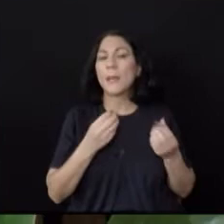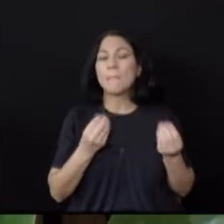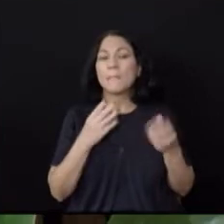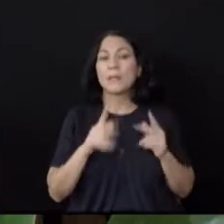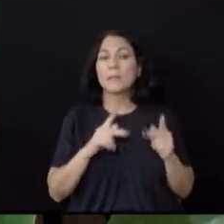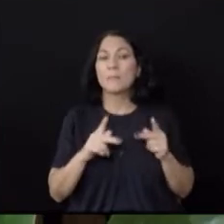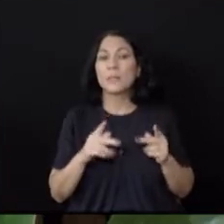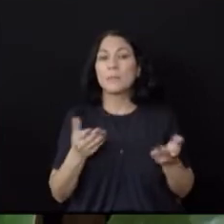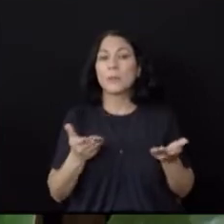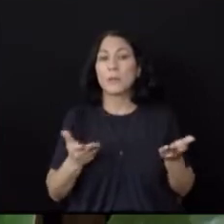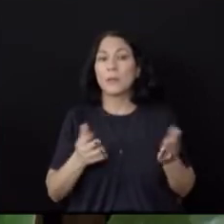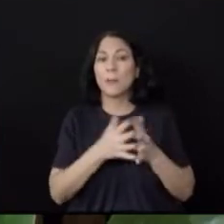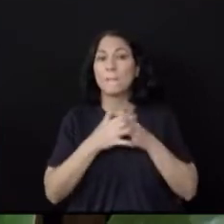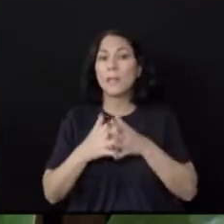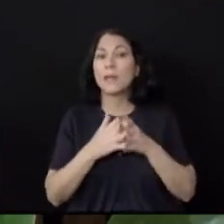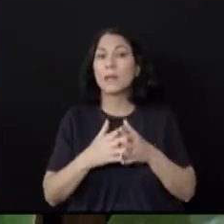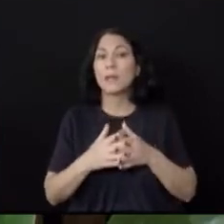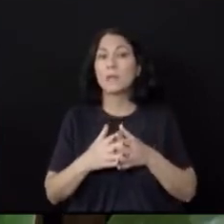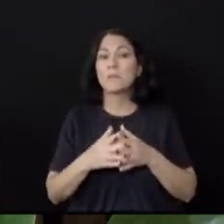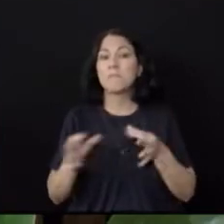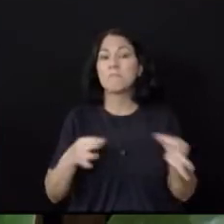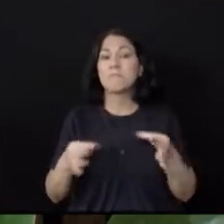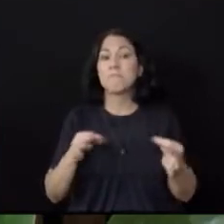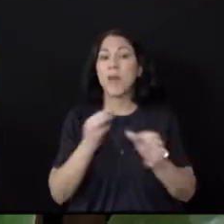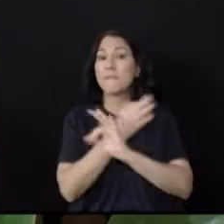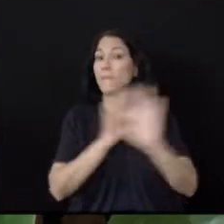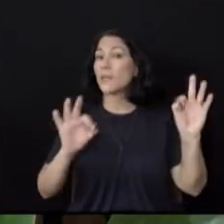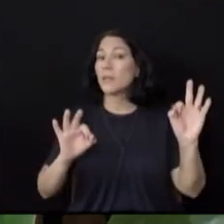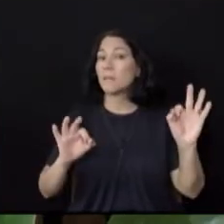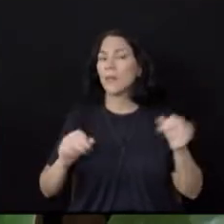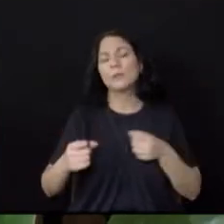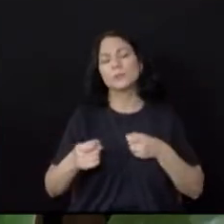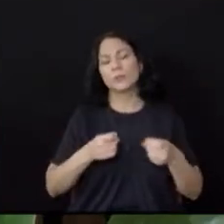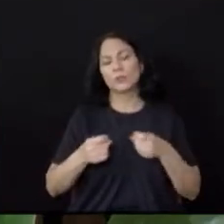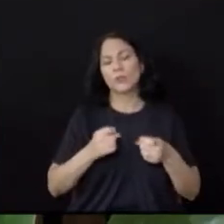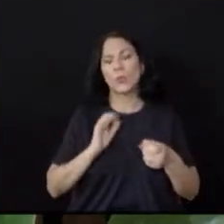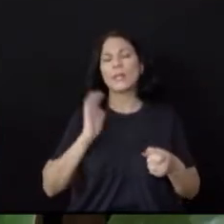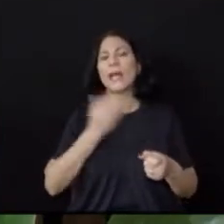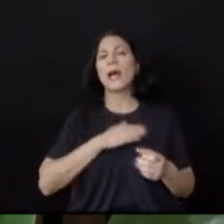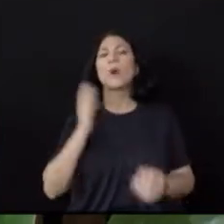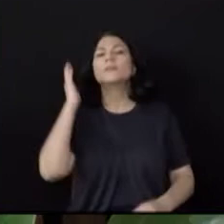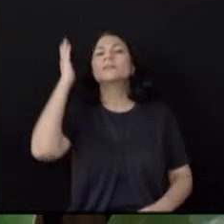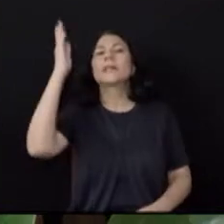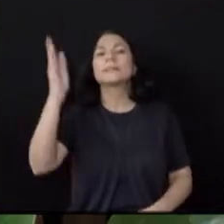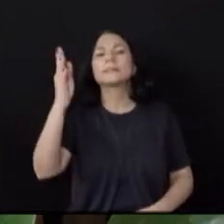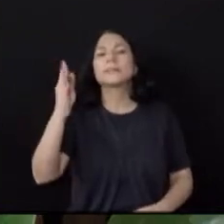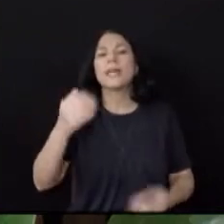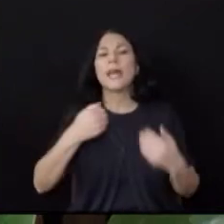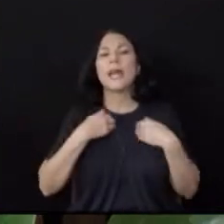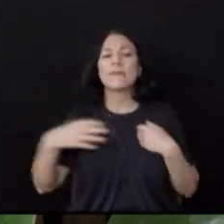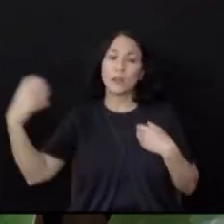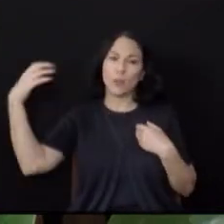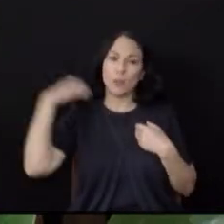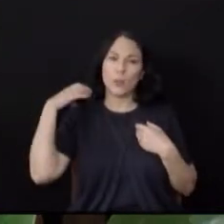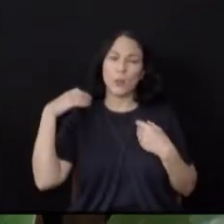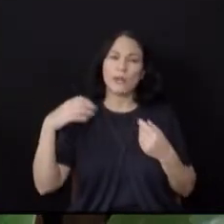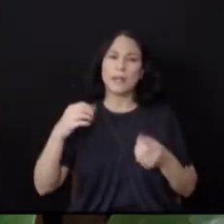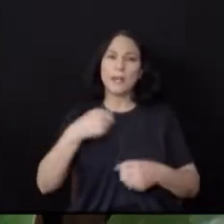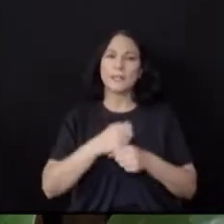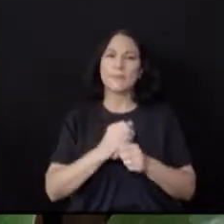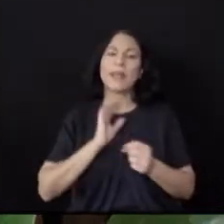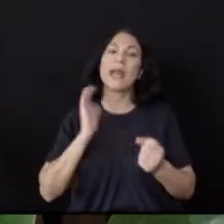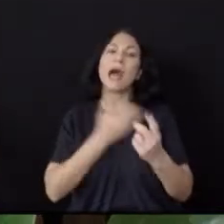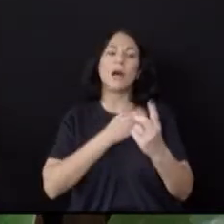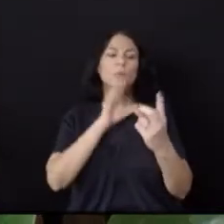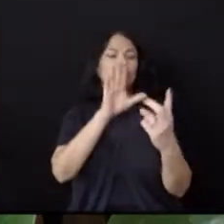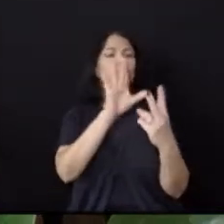country today would define freedom as being in control of our own destiny, as having authority and autonomy to make personal